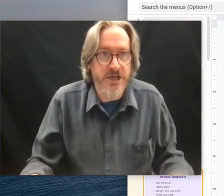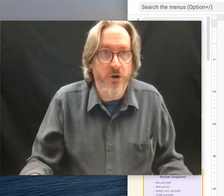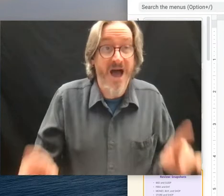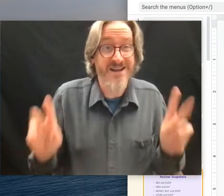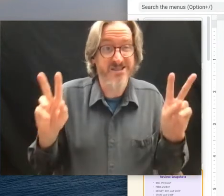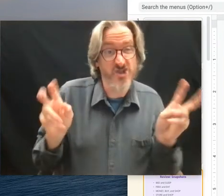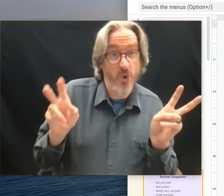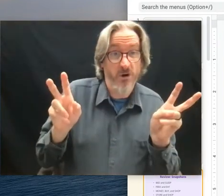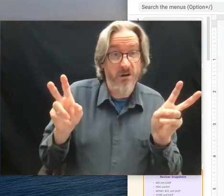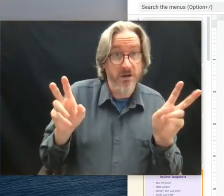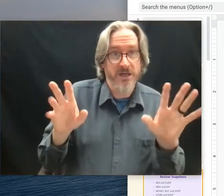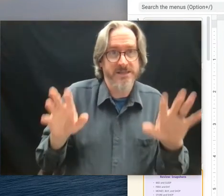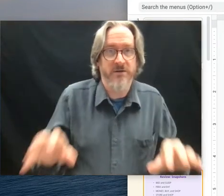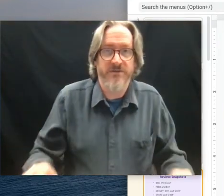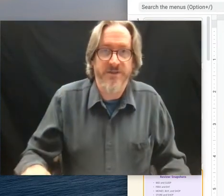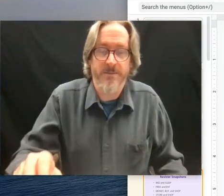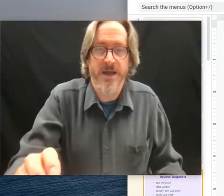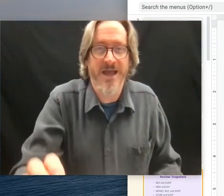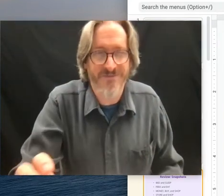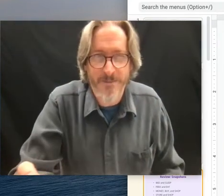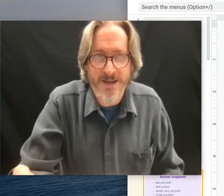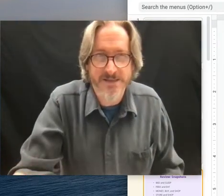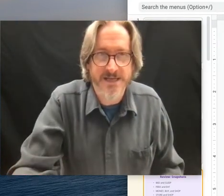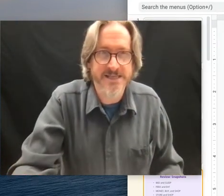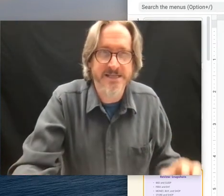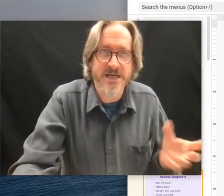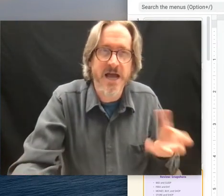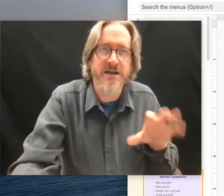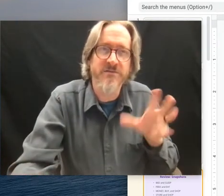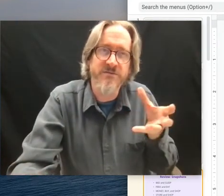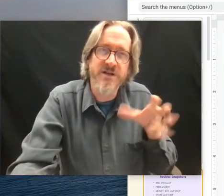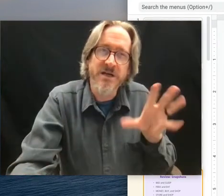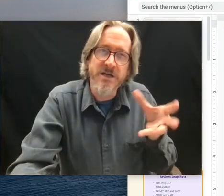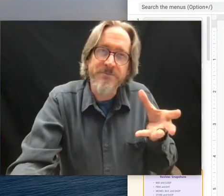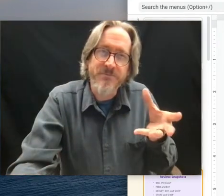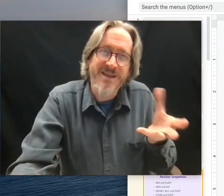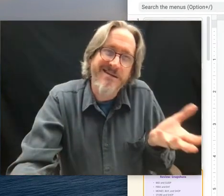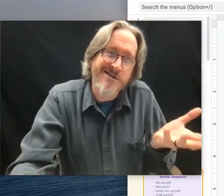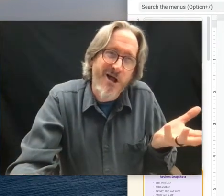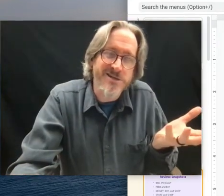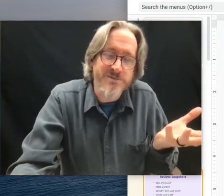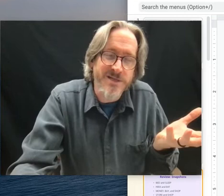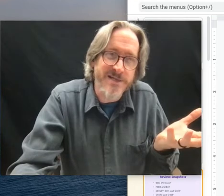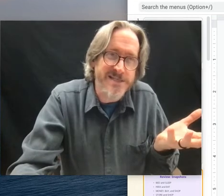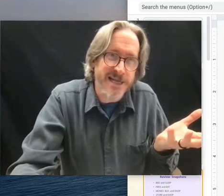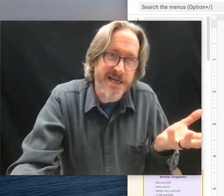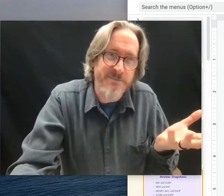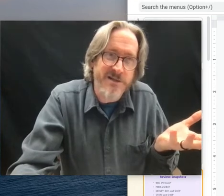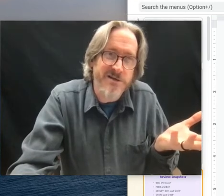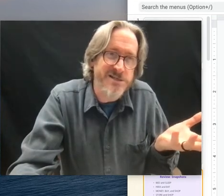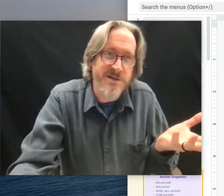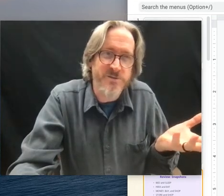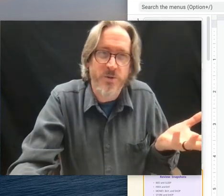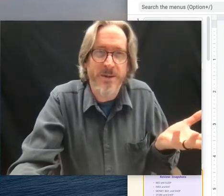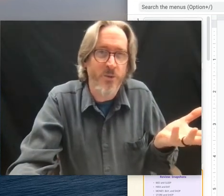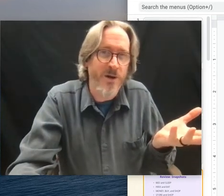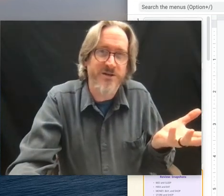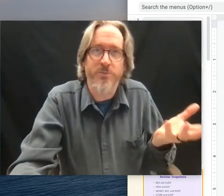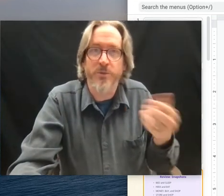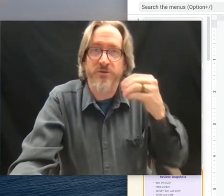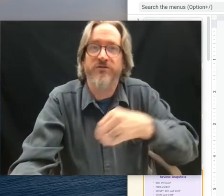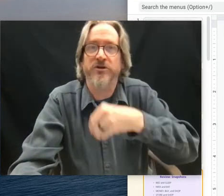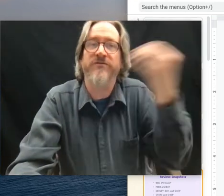versus store itself, if that makes sense. It's a kind of, all it's really doing is setting up that there are sometimes where